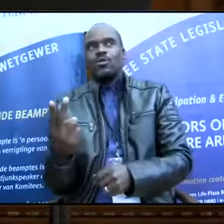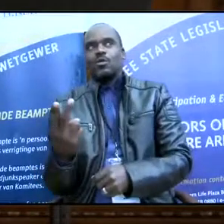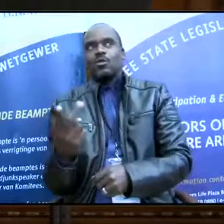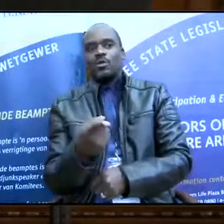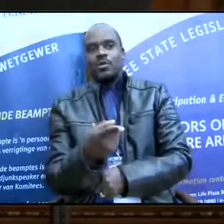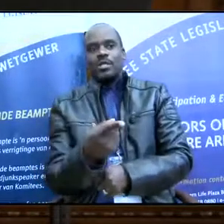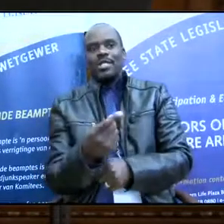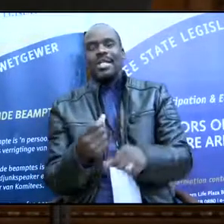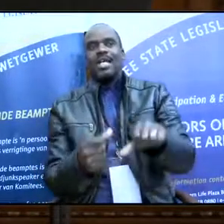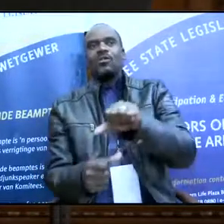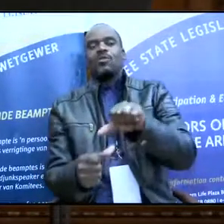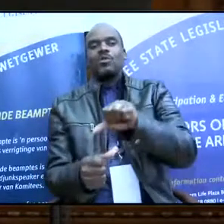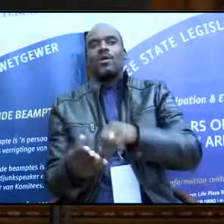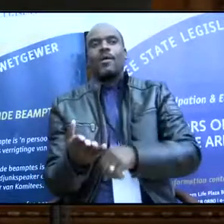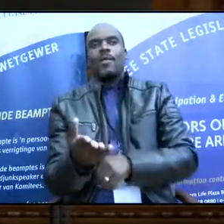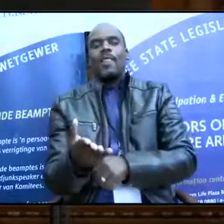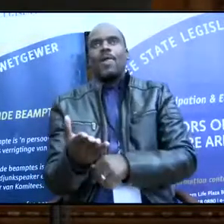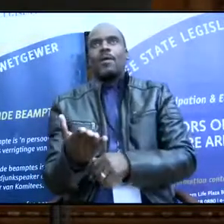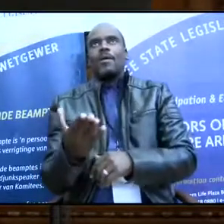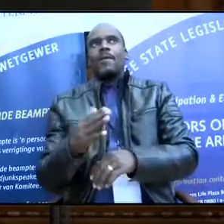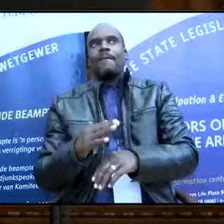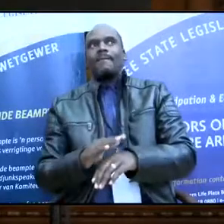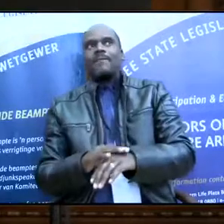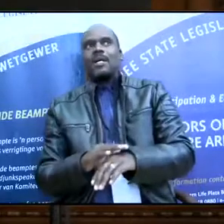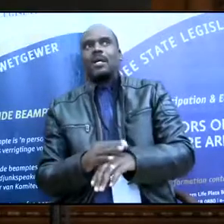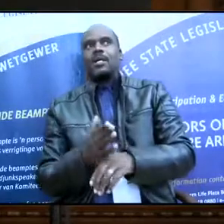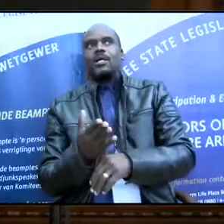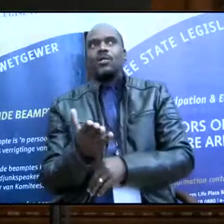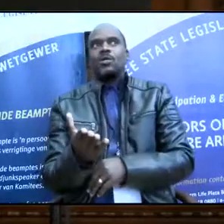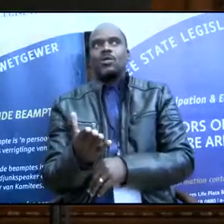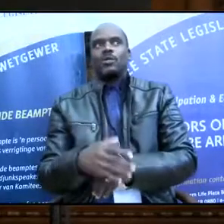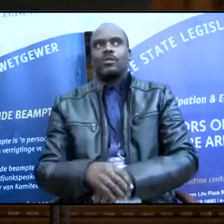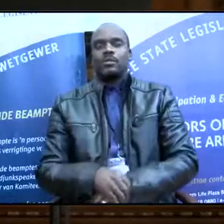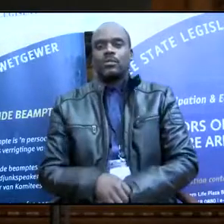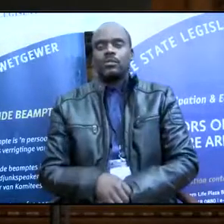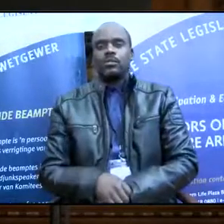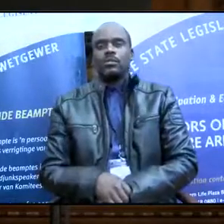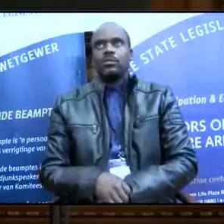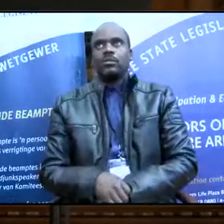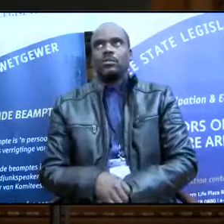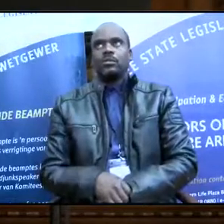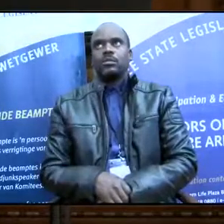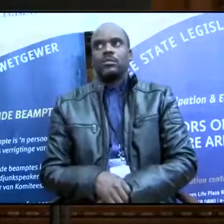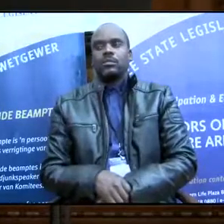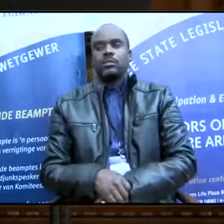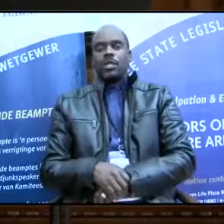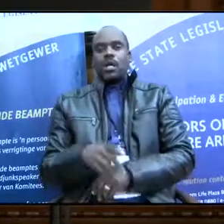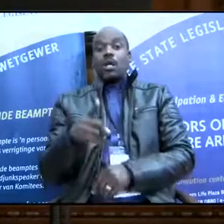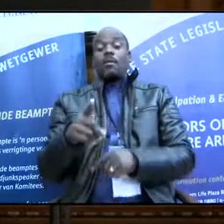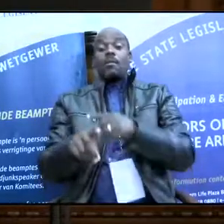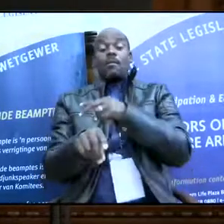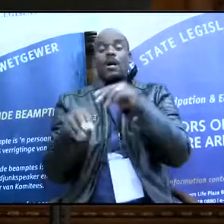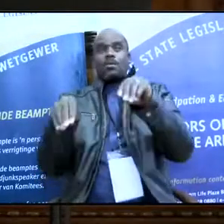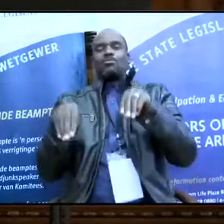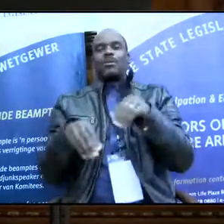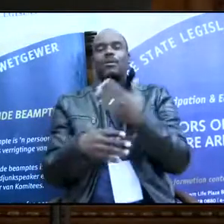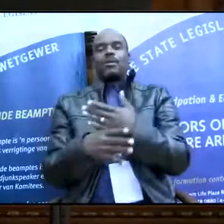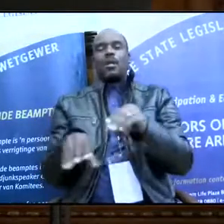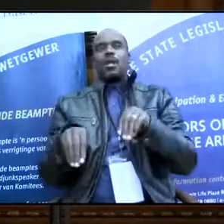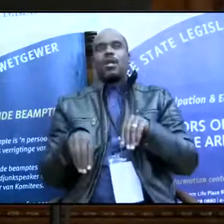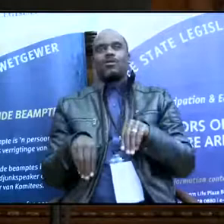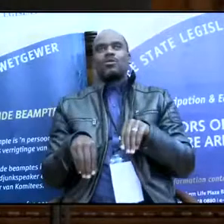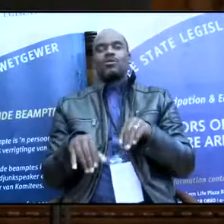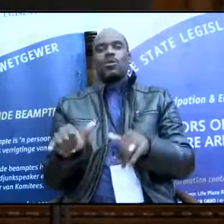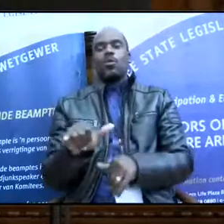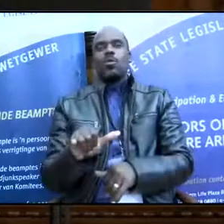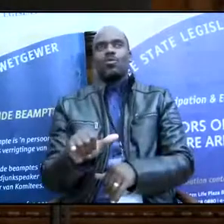social contradictions already strained by stubbornly high poverty rates unemployment and inequality which